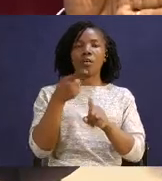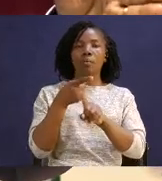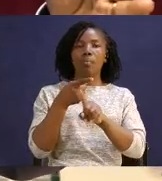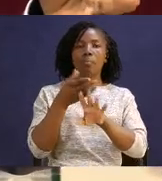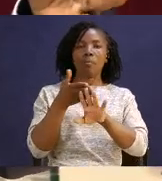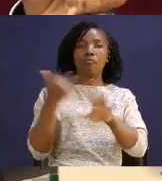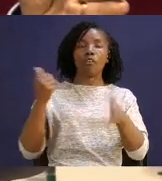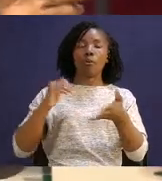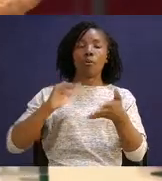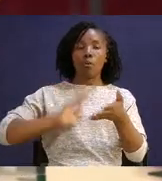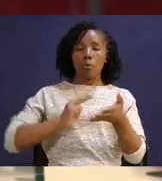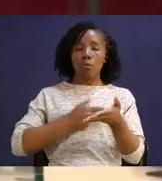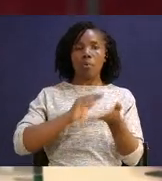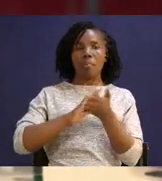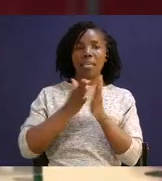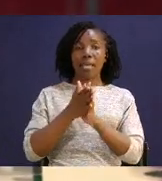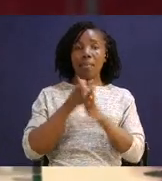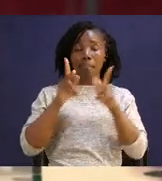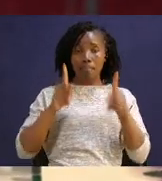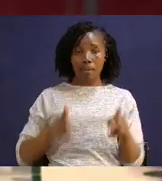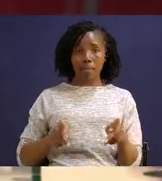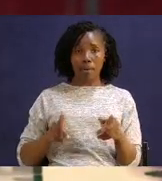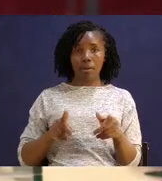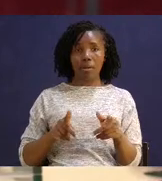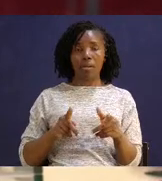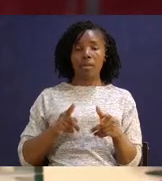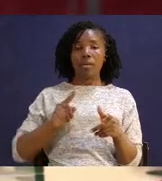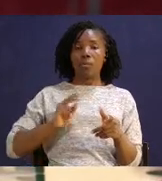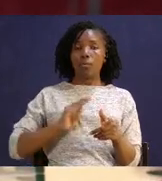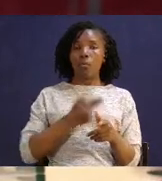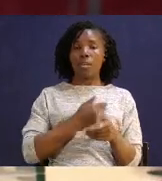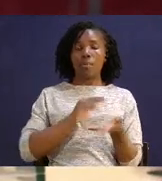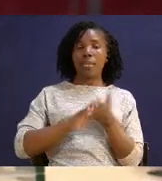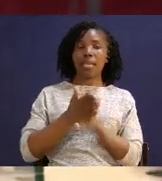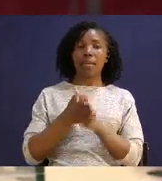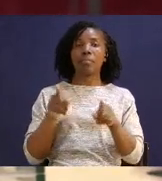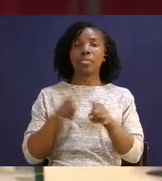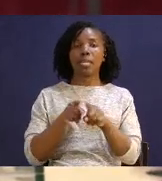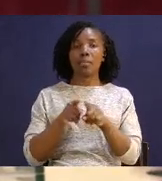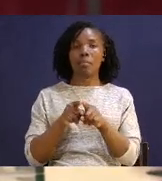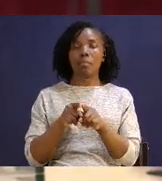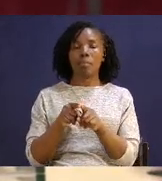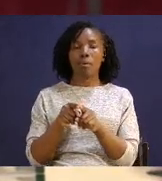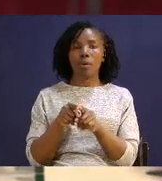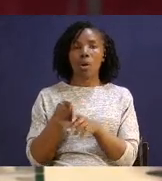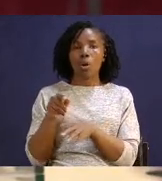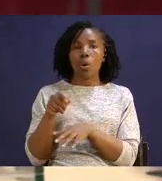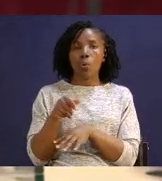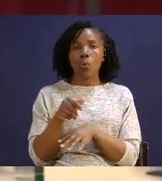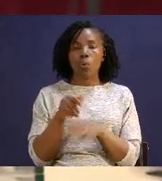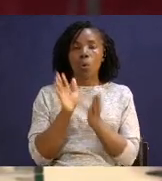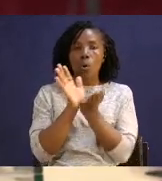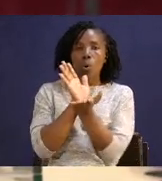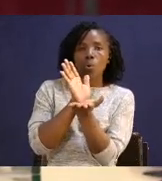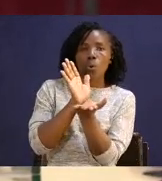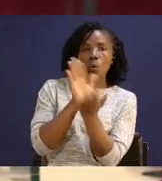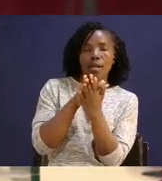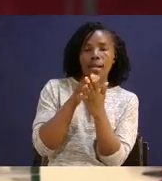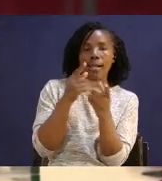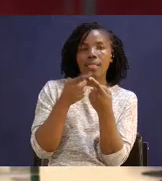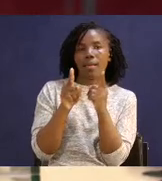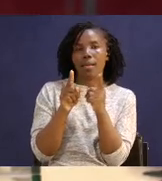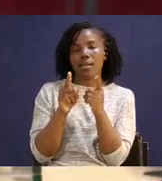Then we became like crocodiles, and we came on this earth. Then the tail disappeared. Then we stood up, my friend.